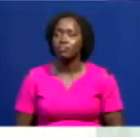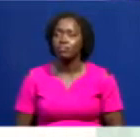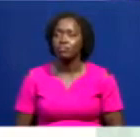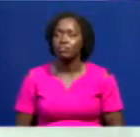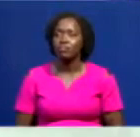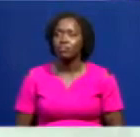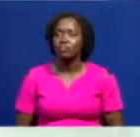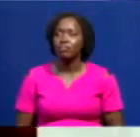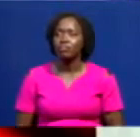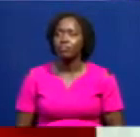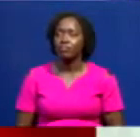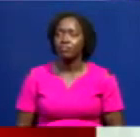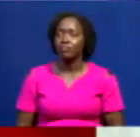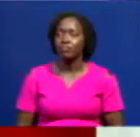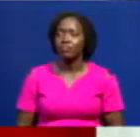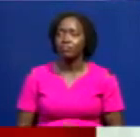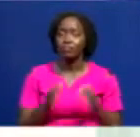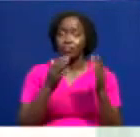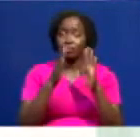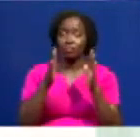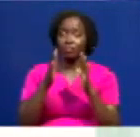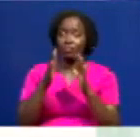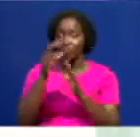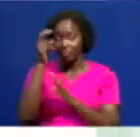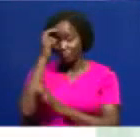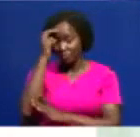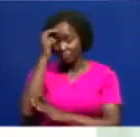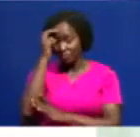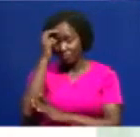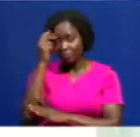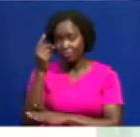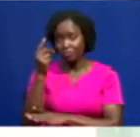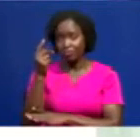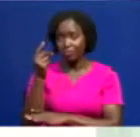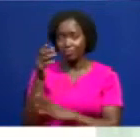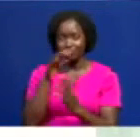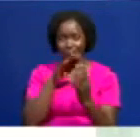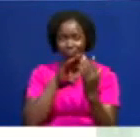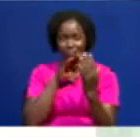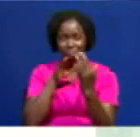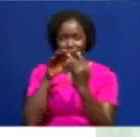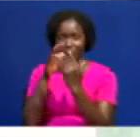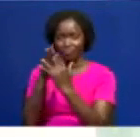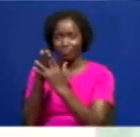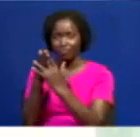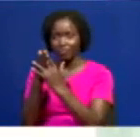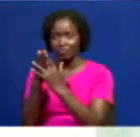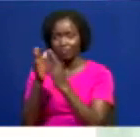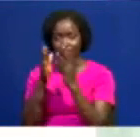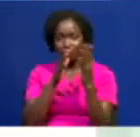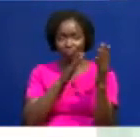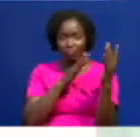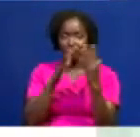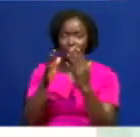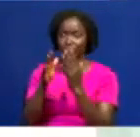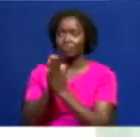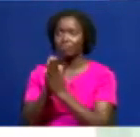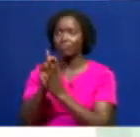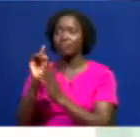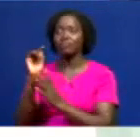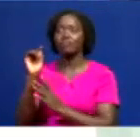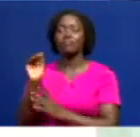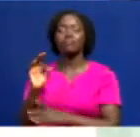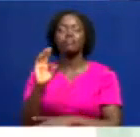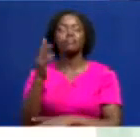The Sosio-Cheptarit forest in Trans Nzoia was once a battleground between forest encroachers and the Kenya forest rangers.